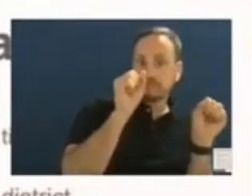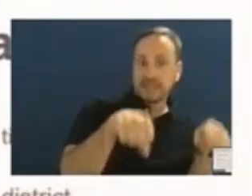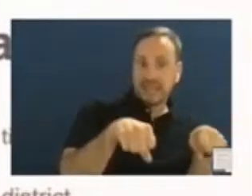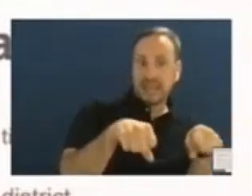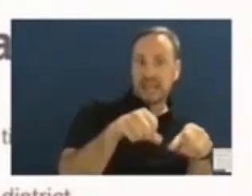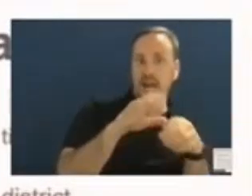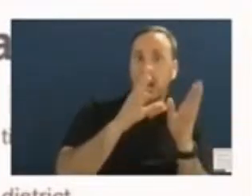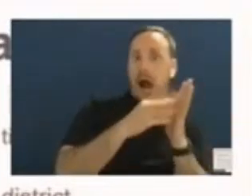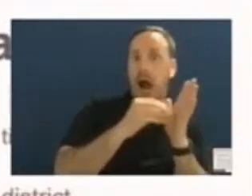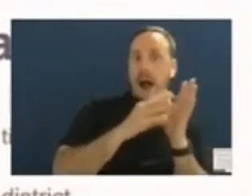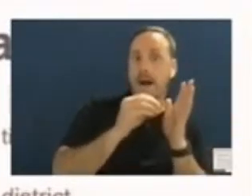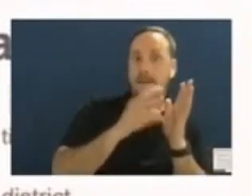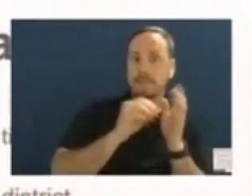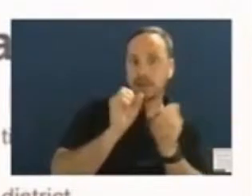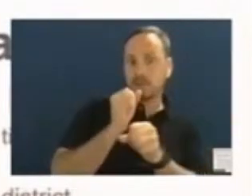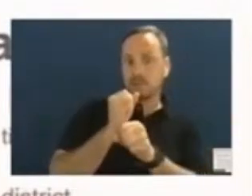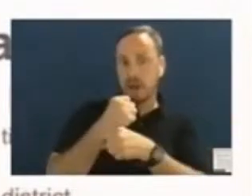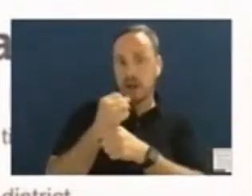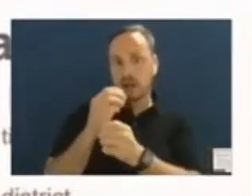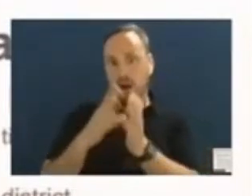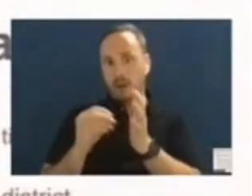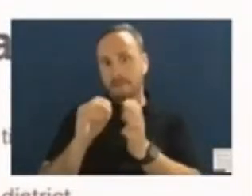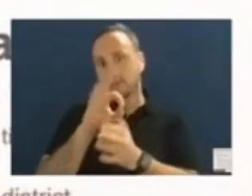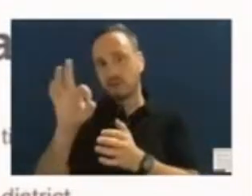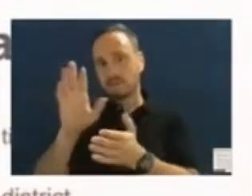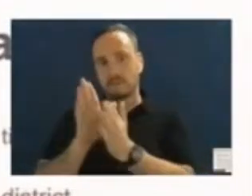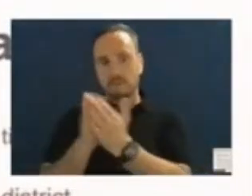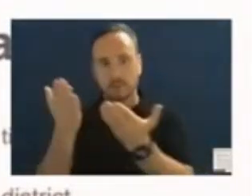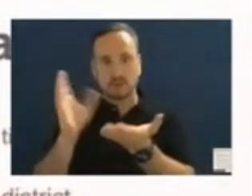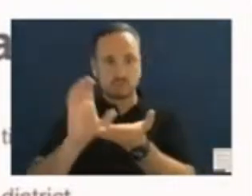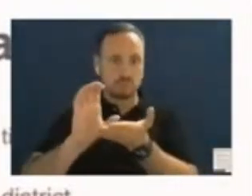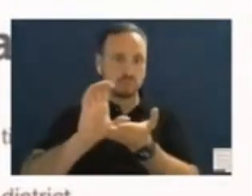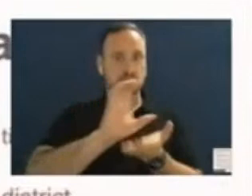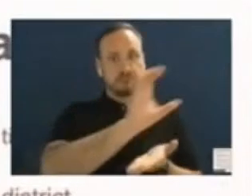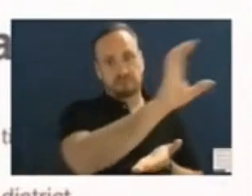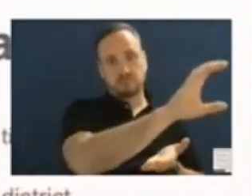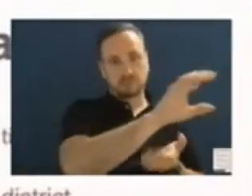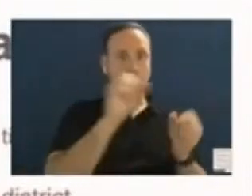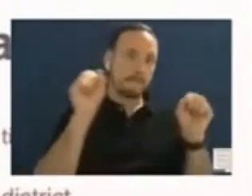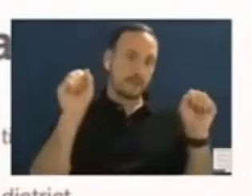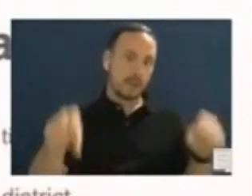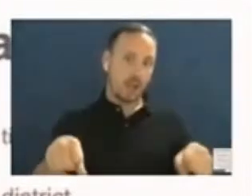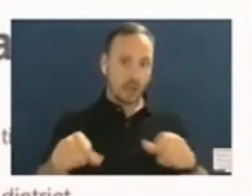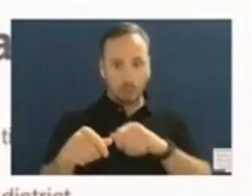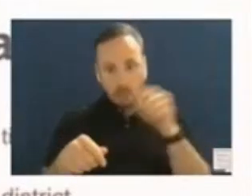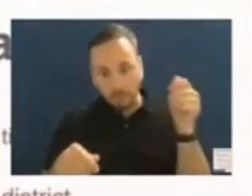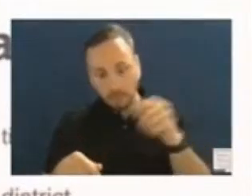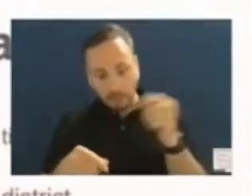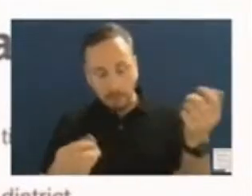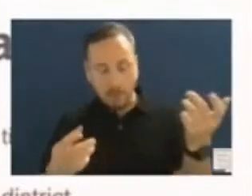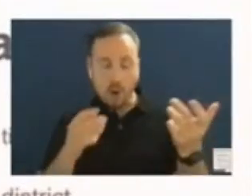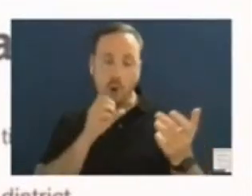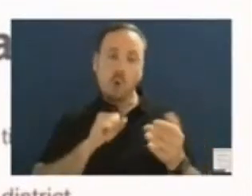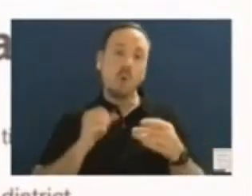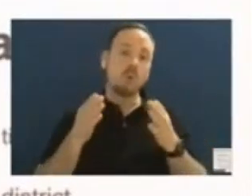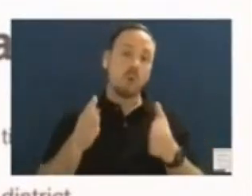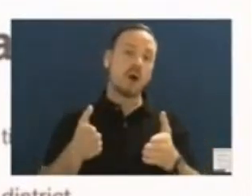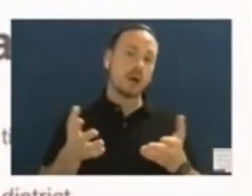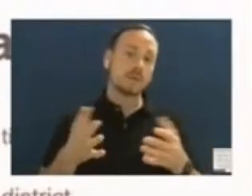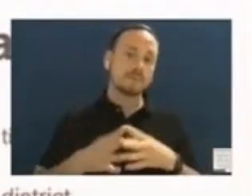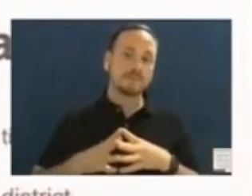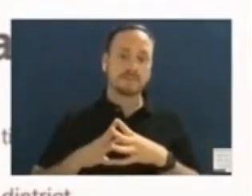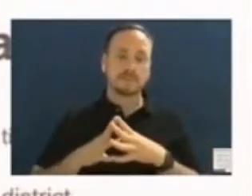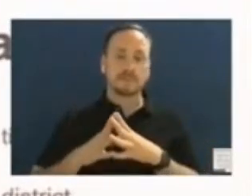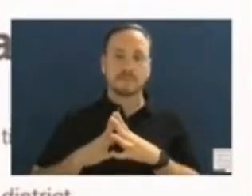print resources that can make a little bit more balance in terms of how our children are experiencing their instruction in our elementary schools and our